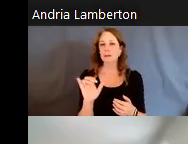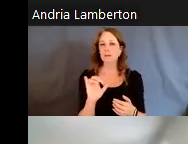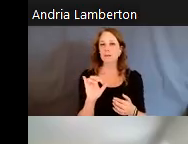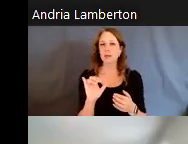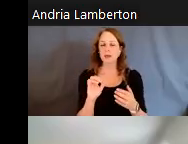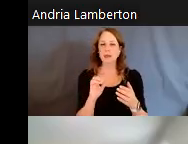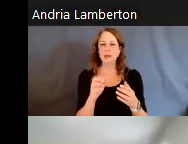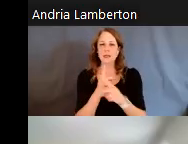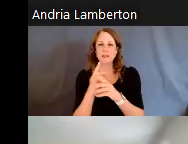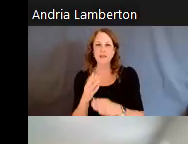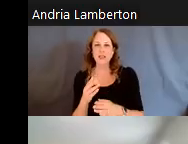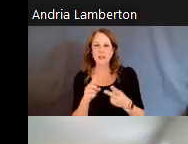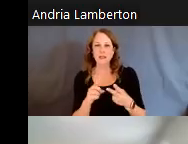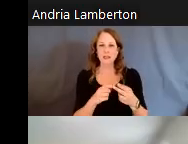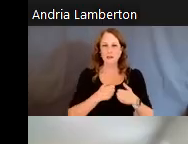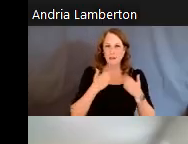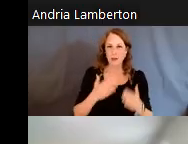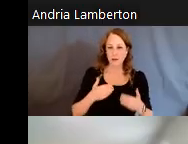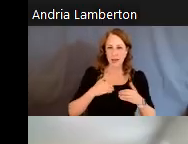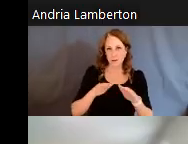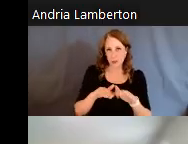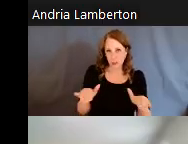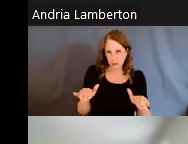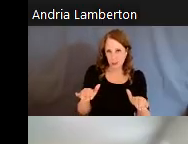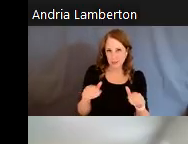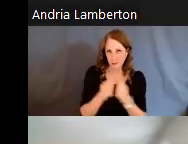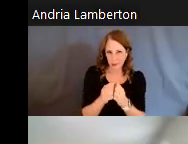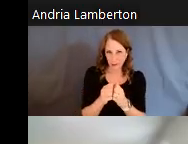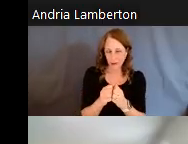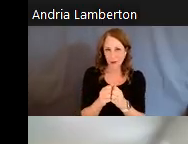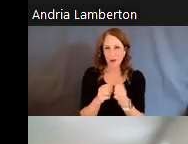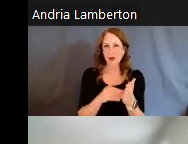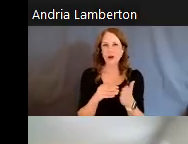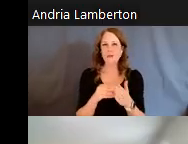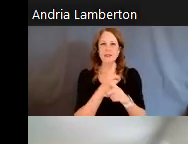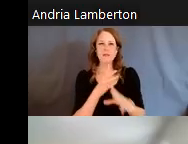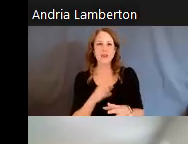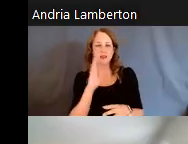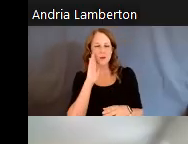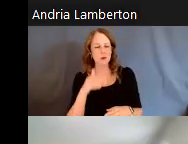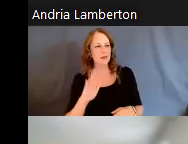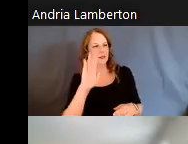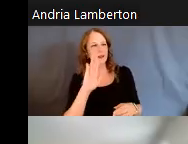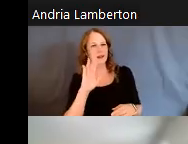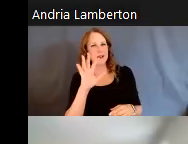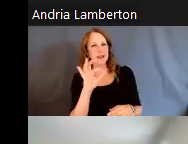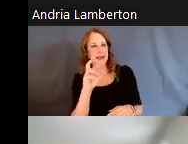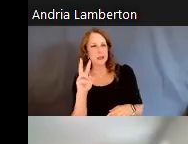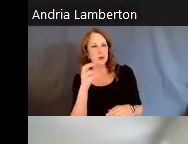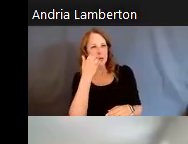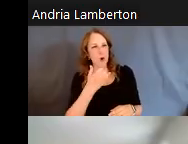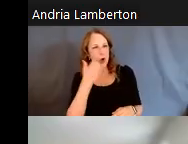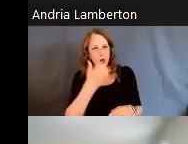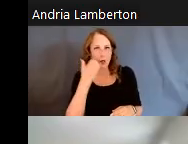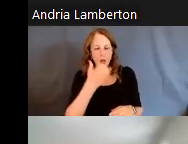defendant and the survivor have children in common, oftentimes the defendant will argue that the 92 phone calls they made